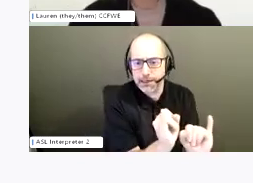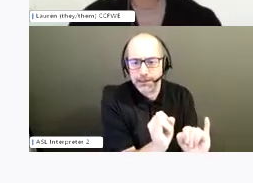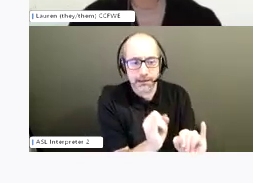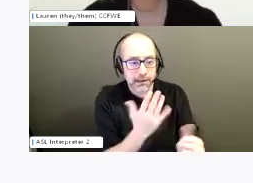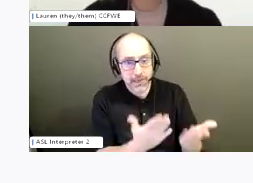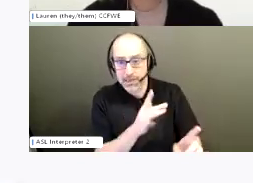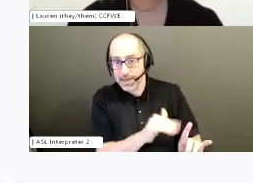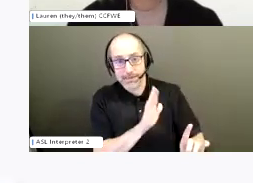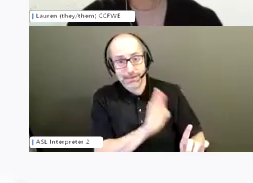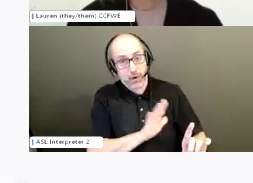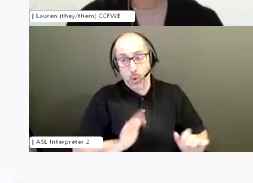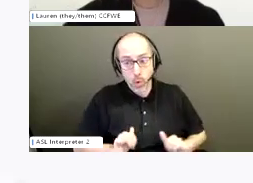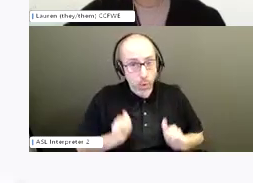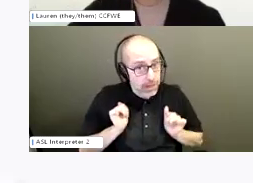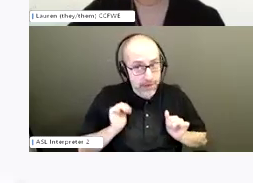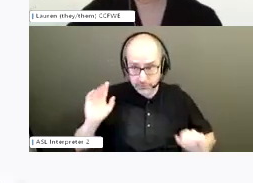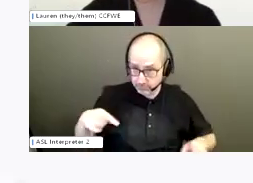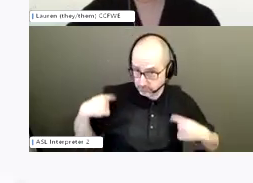life.